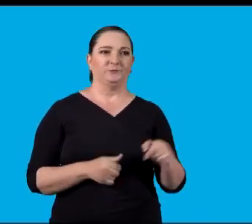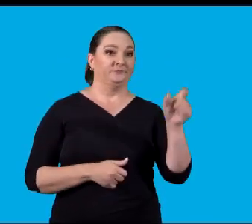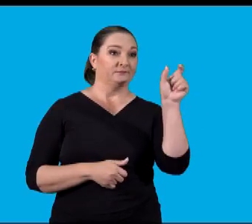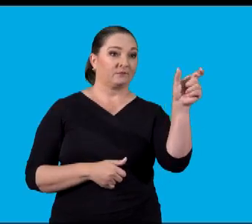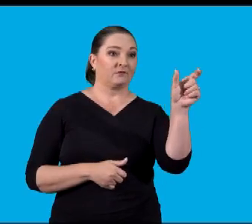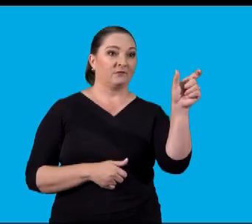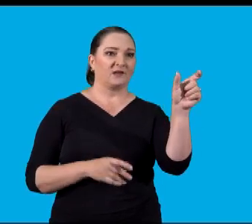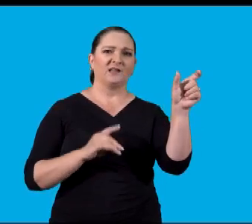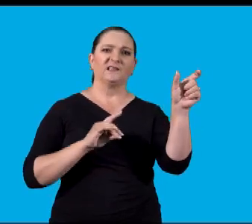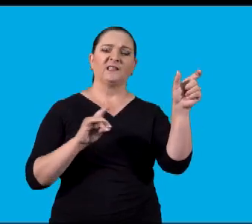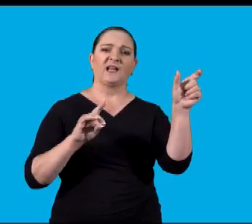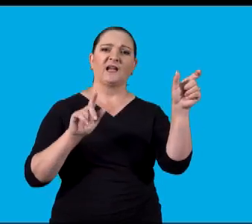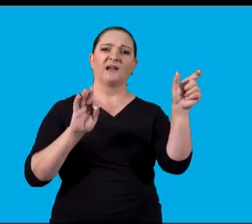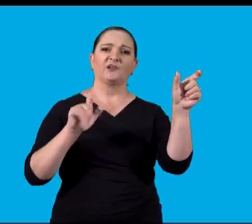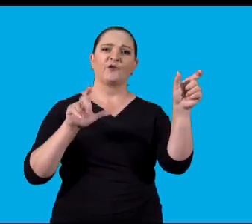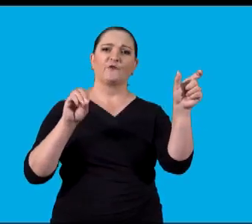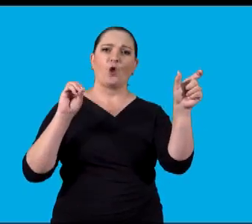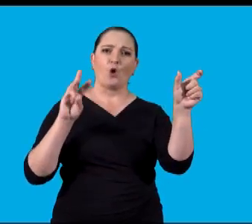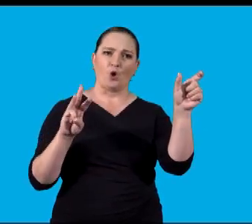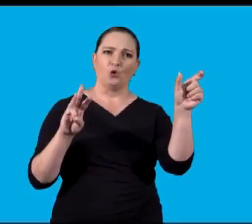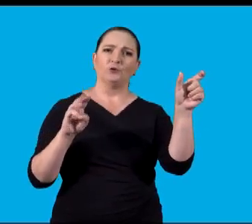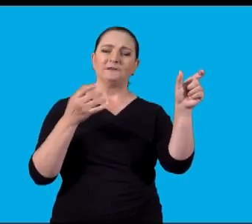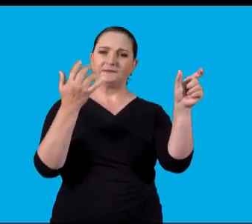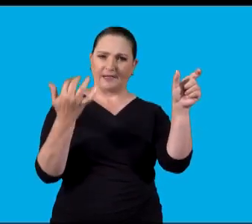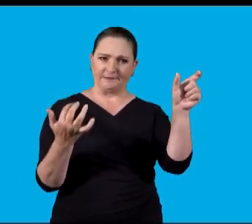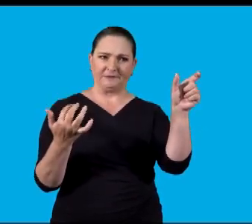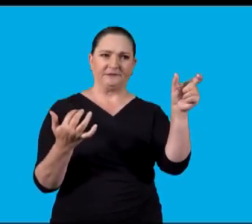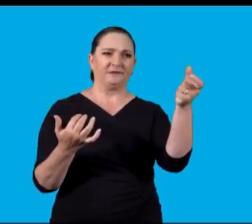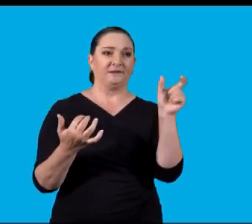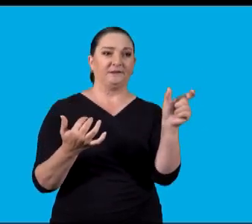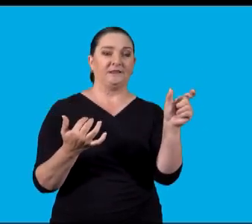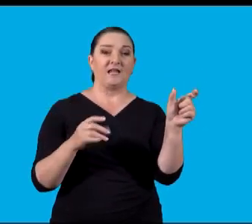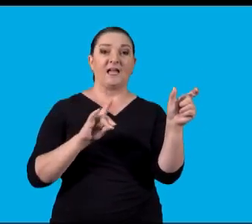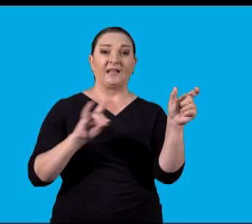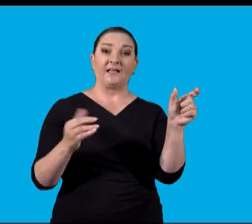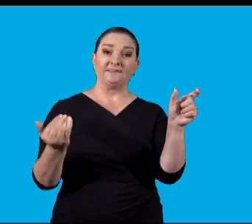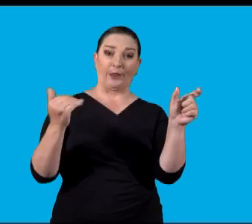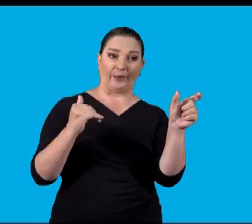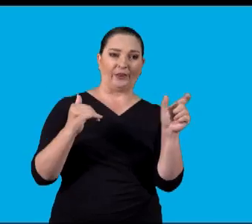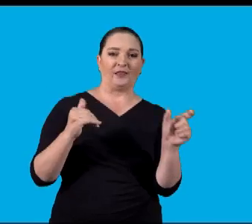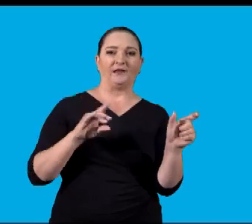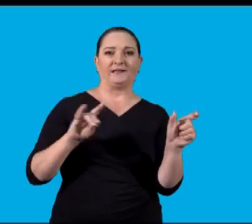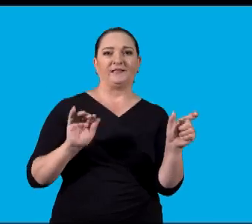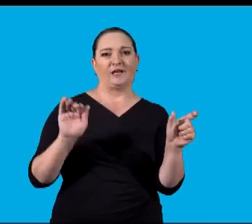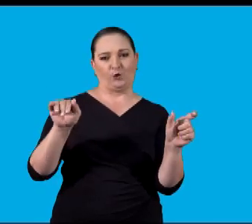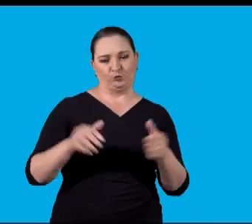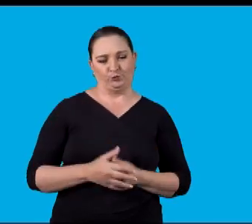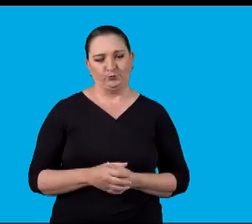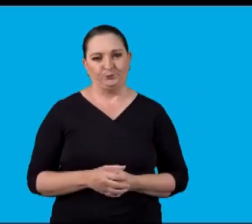We spoke about the cash flow statement. We also did inflows as well as outflows of cash.